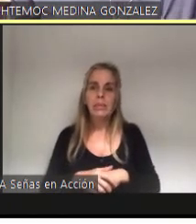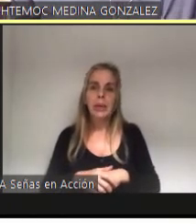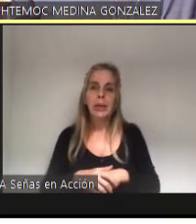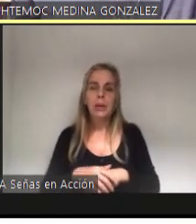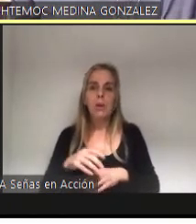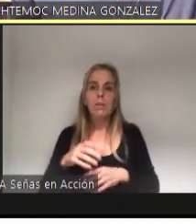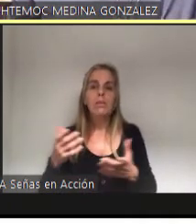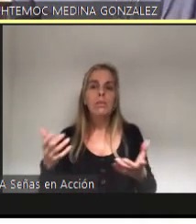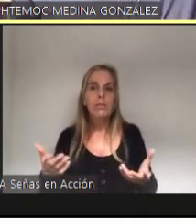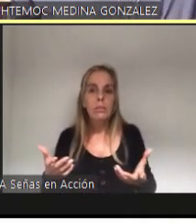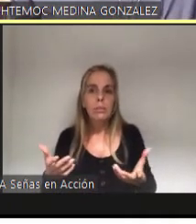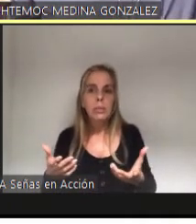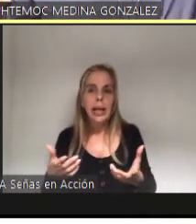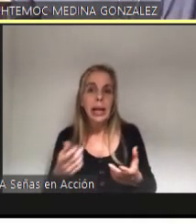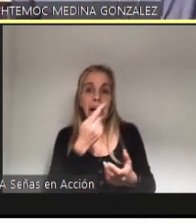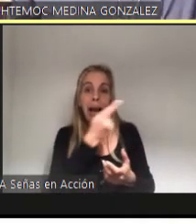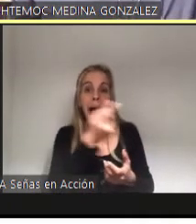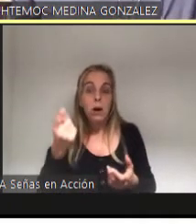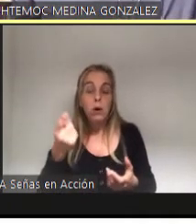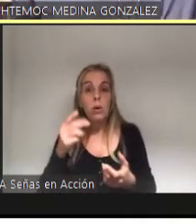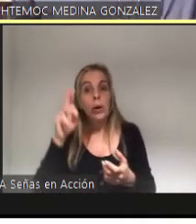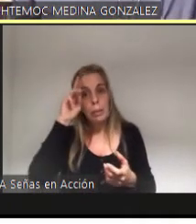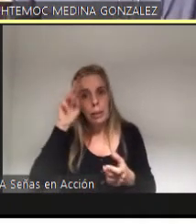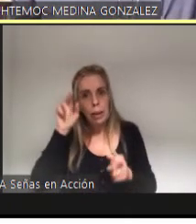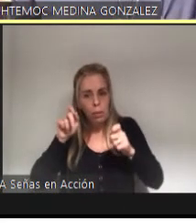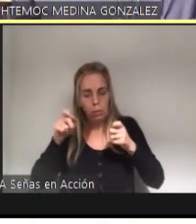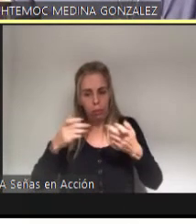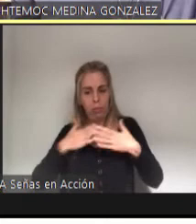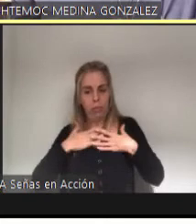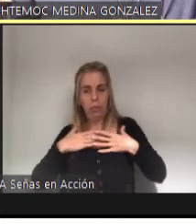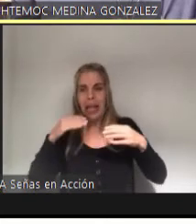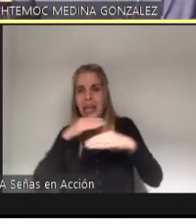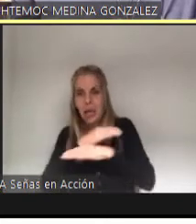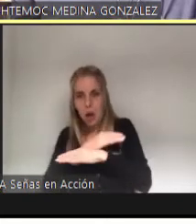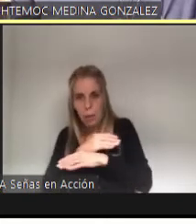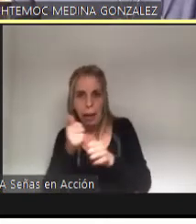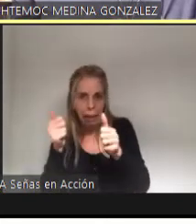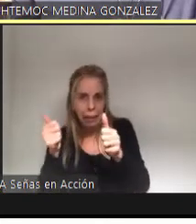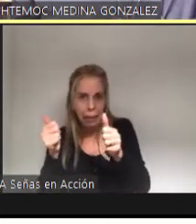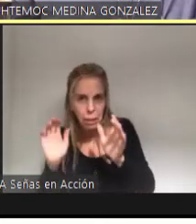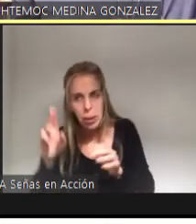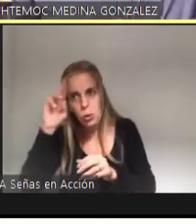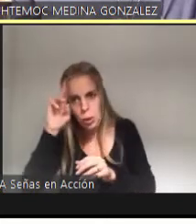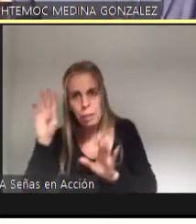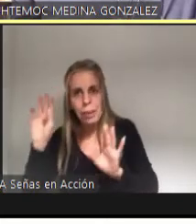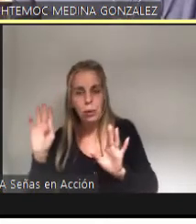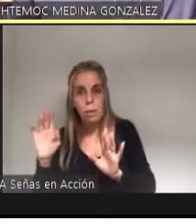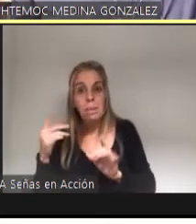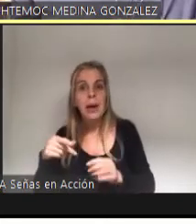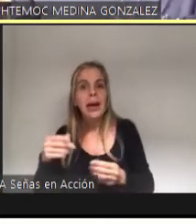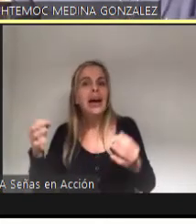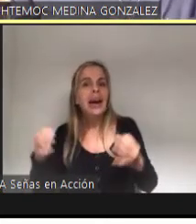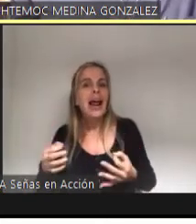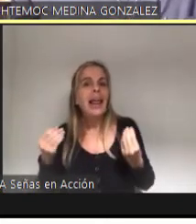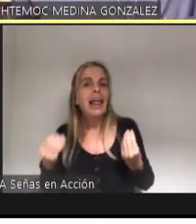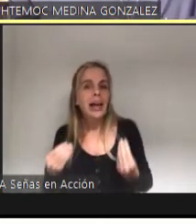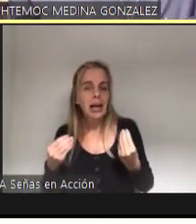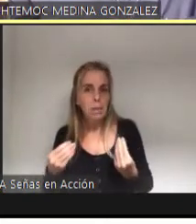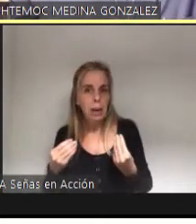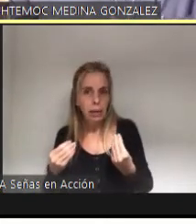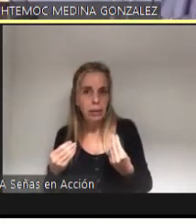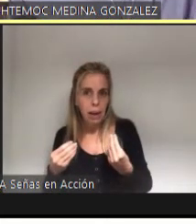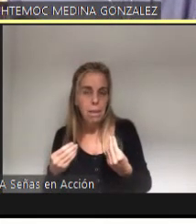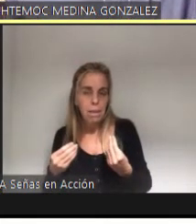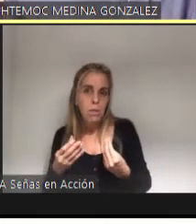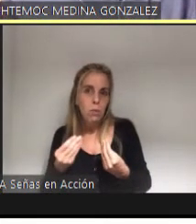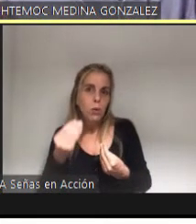the expectation that we should be speaking our own language is beautiful from our own place, well, actually, we